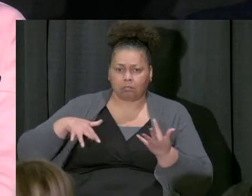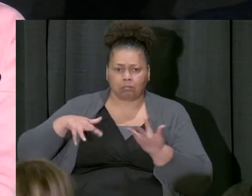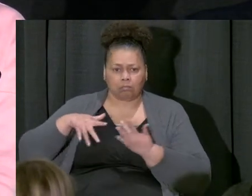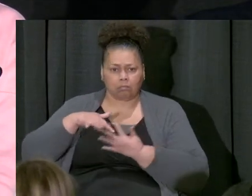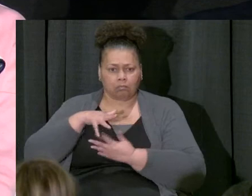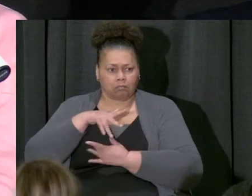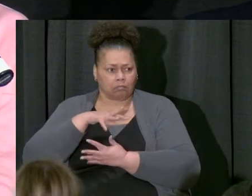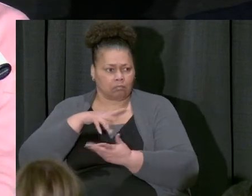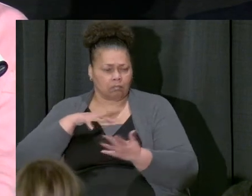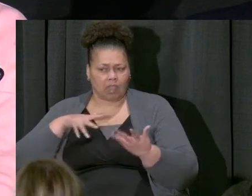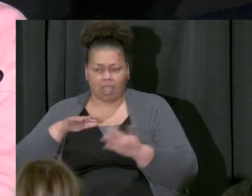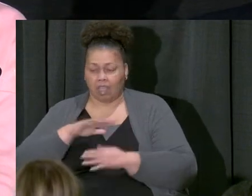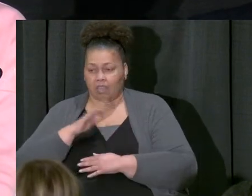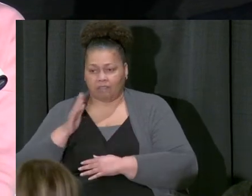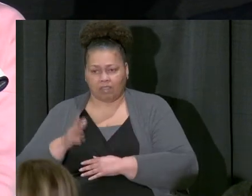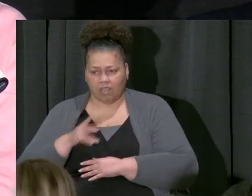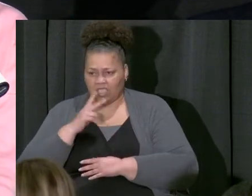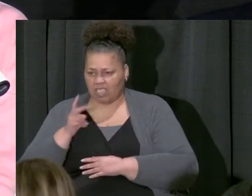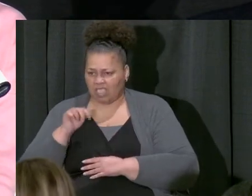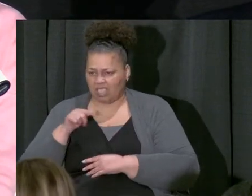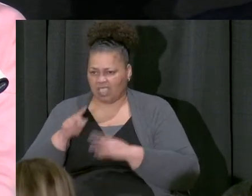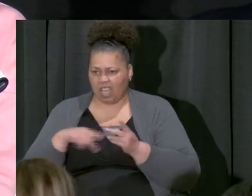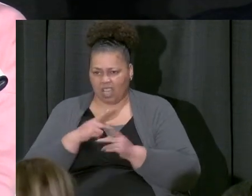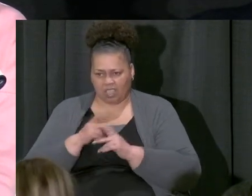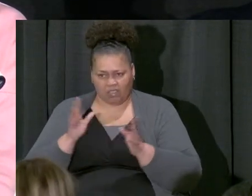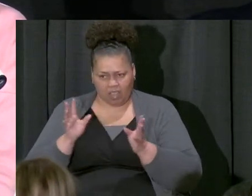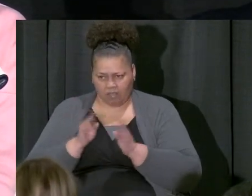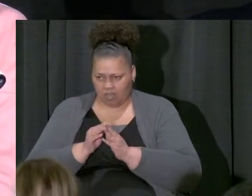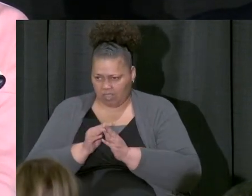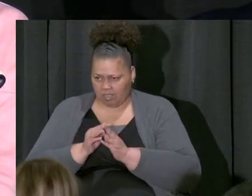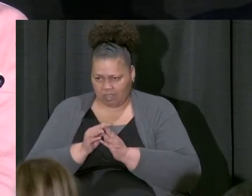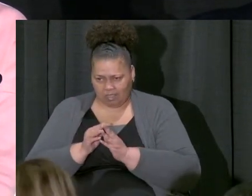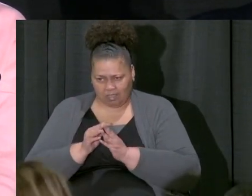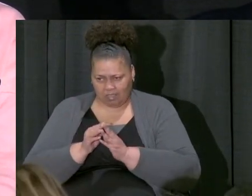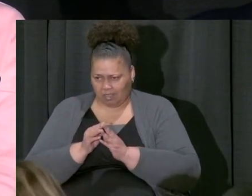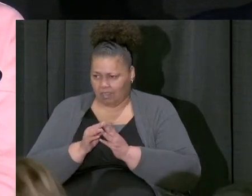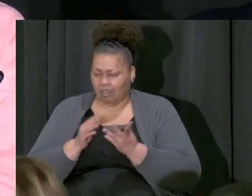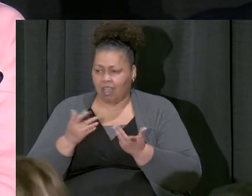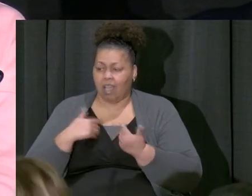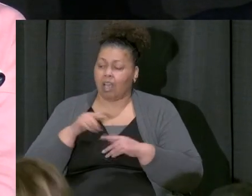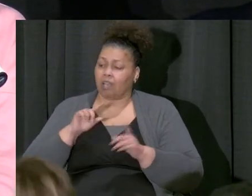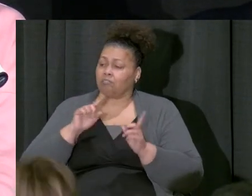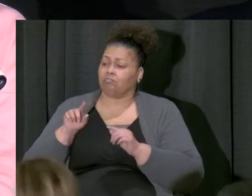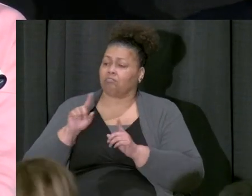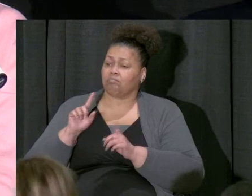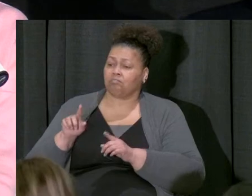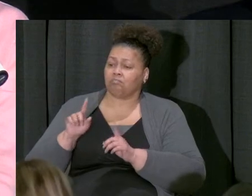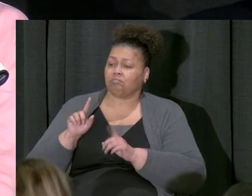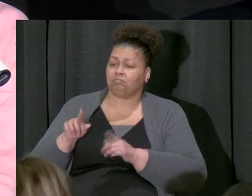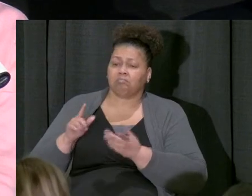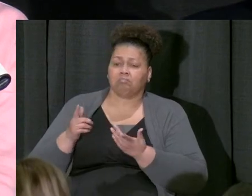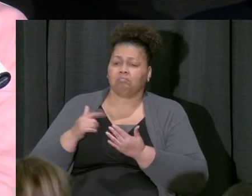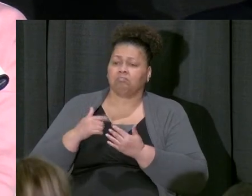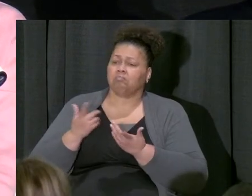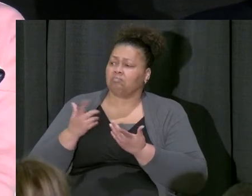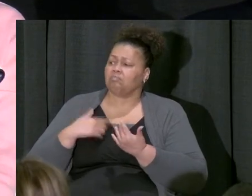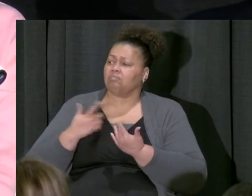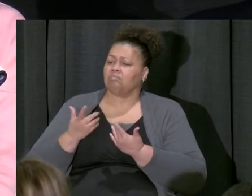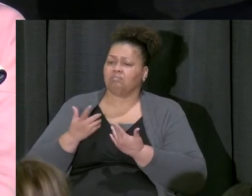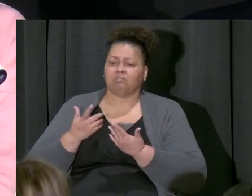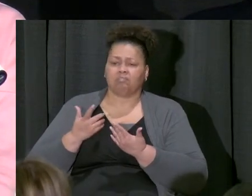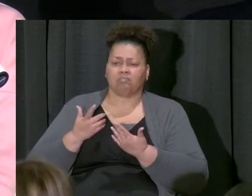I've never seen this kind of conference, you know. I attend, you know,